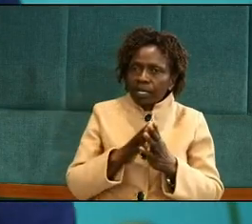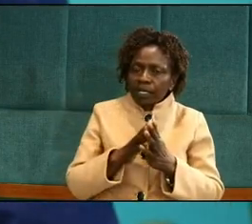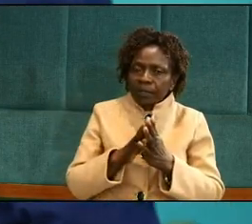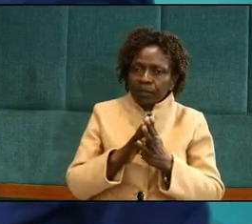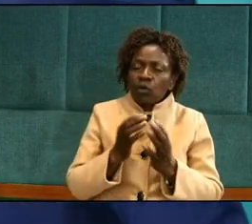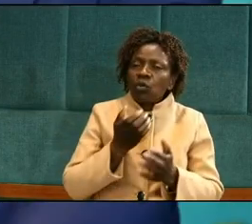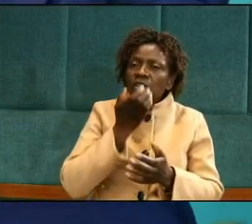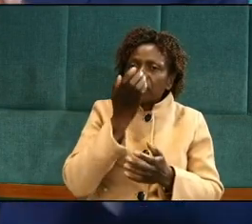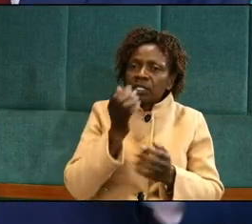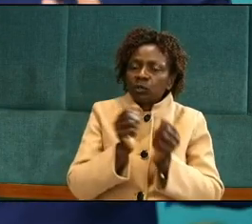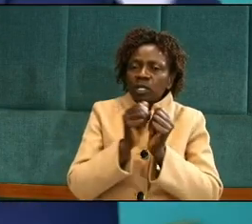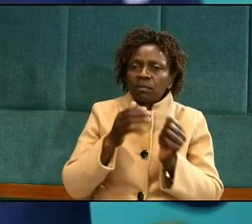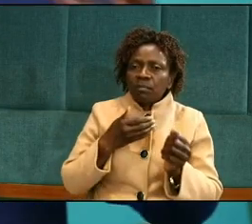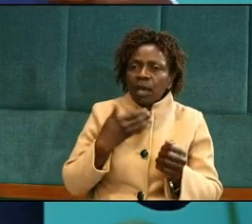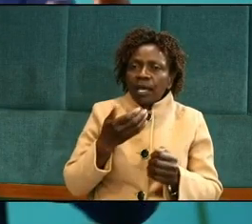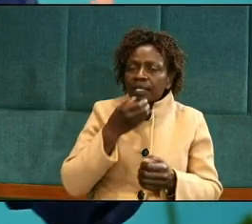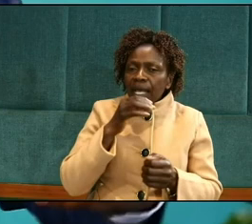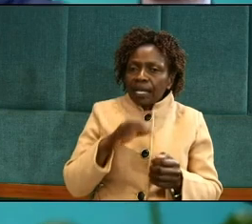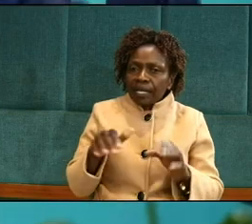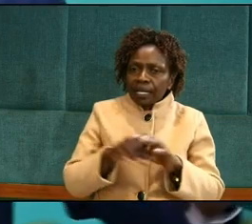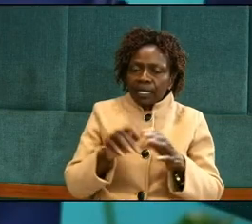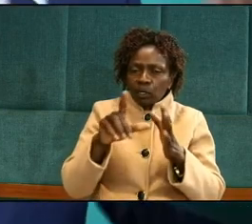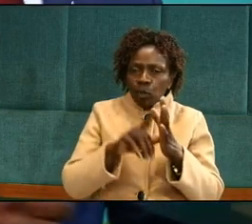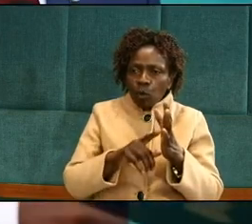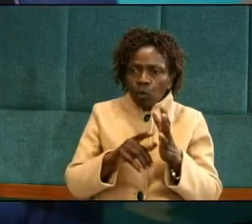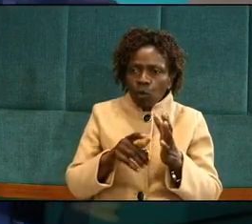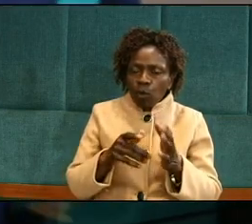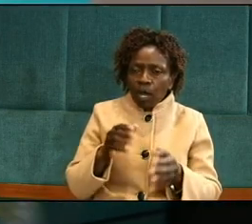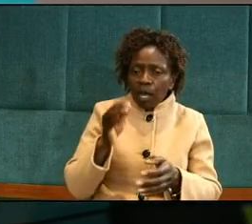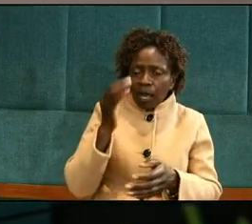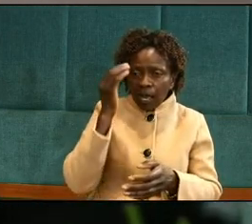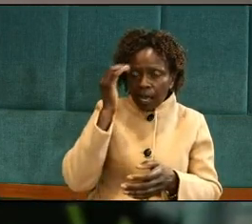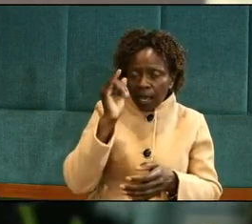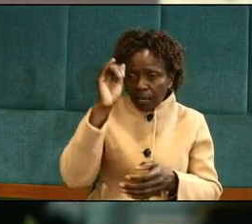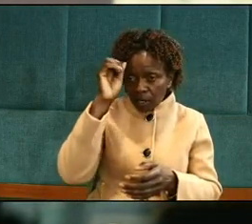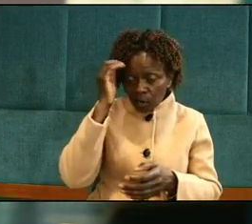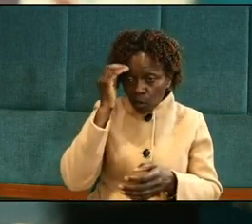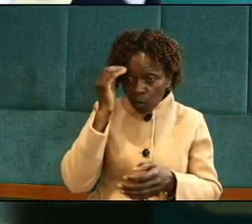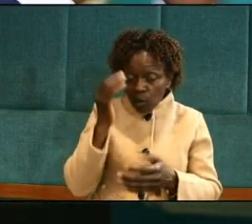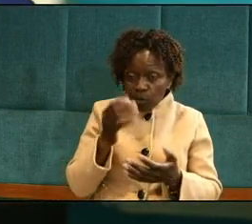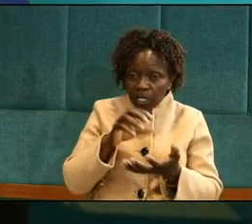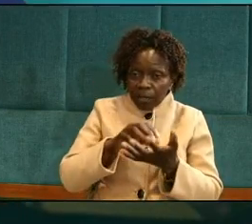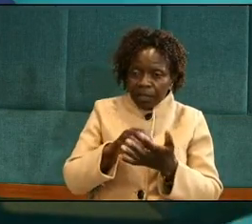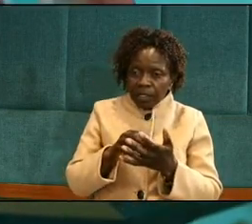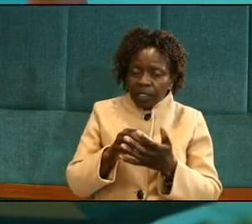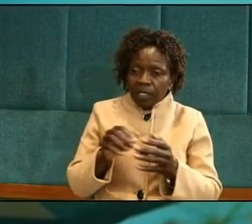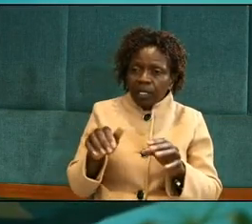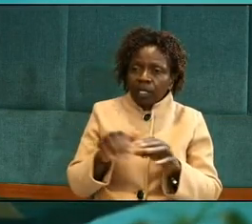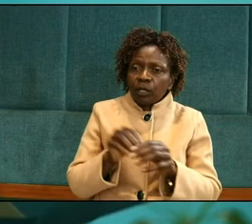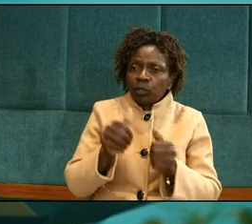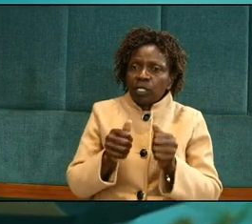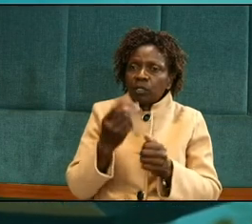son-in-law. I may not know the circumstances in which the two had a wrangle and